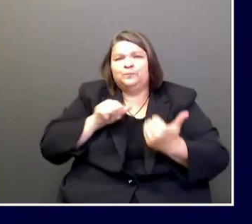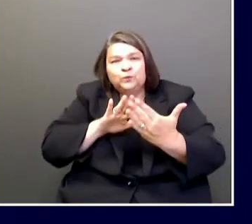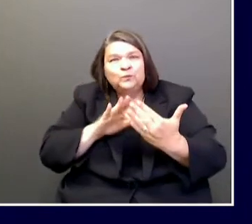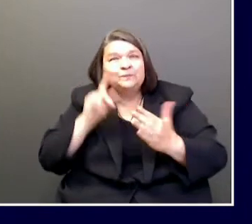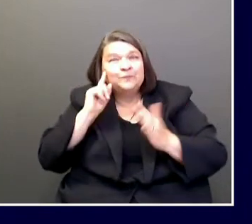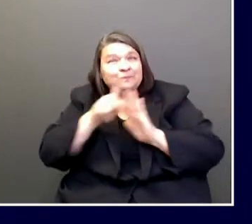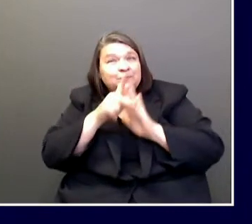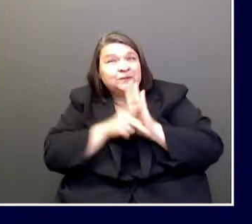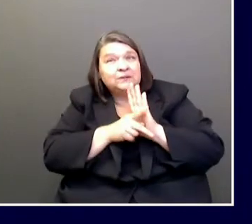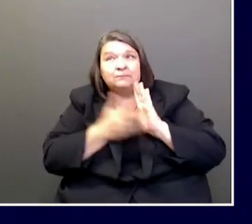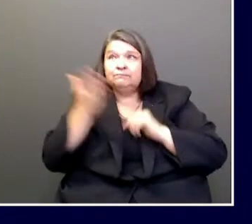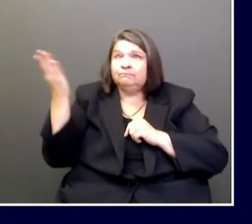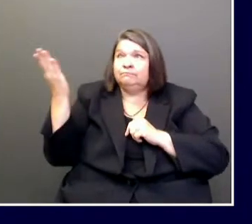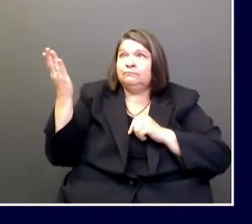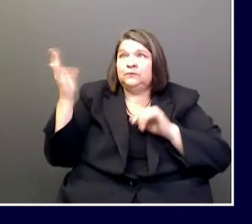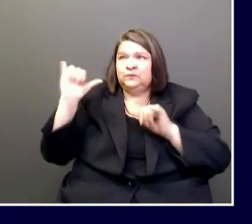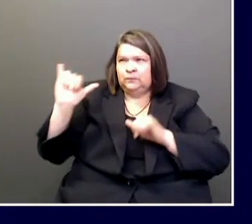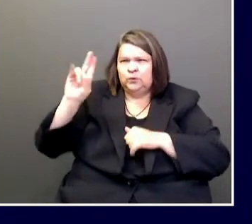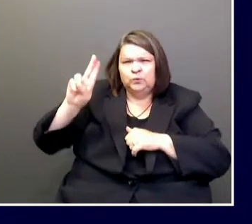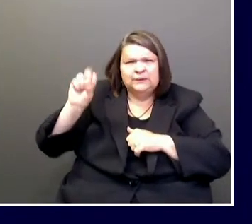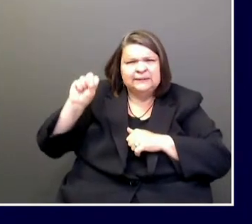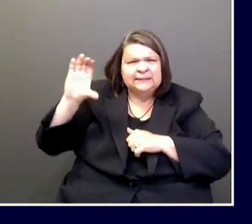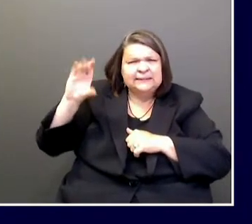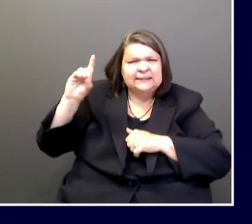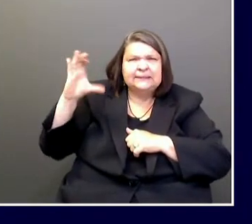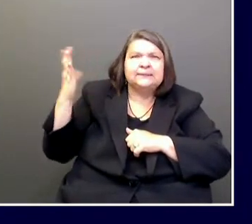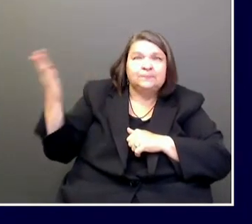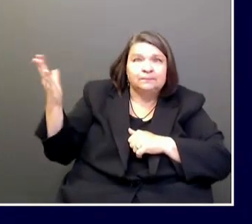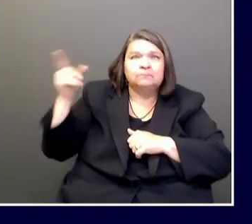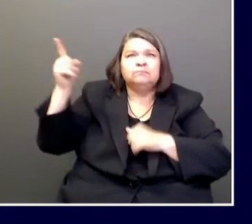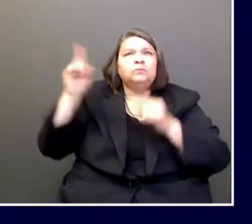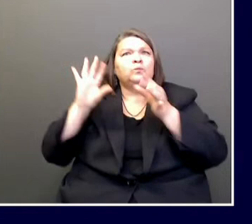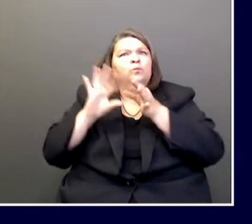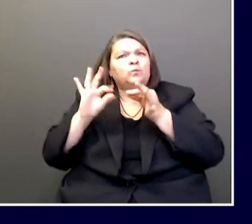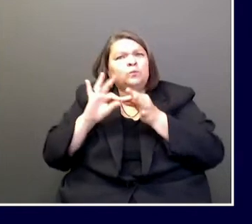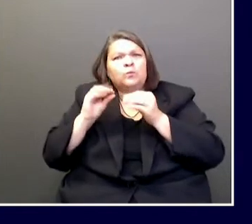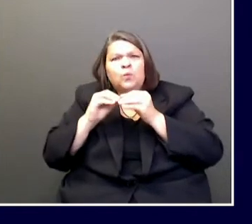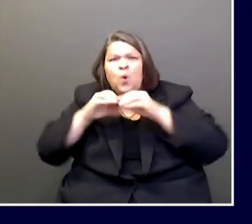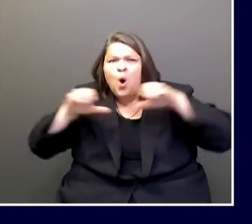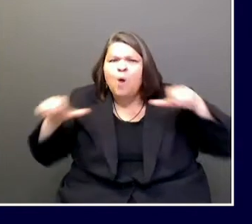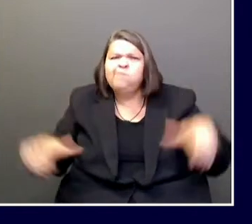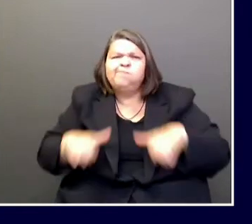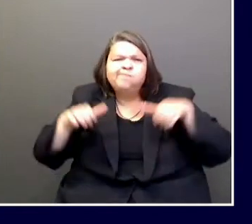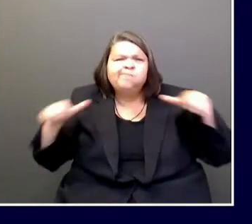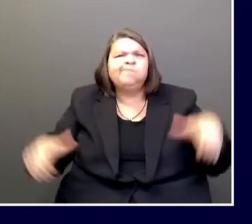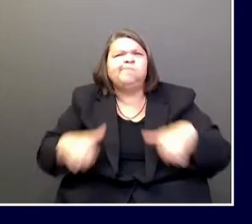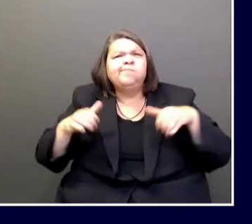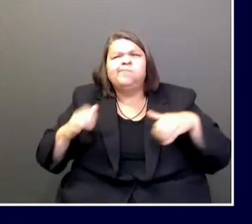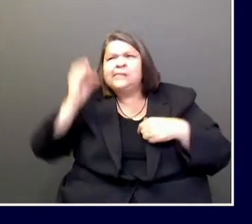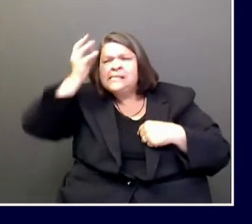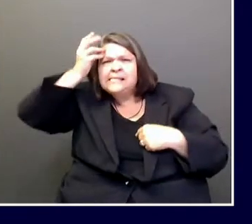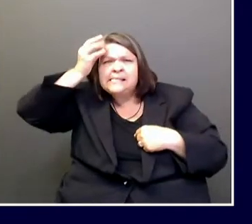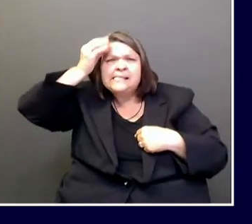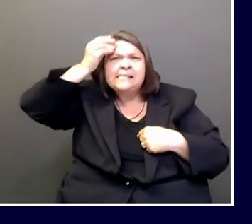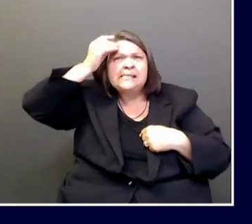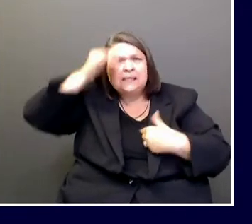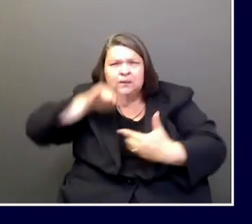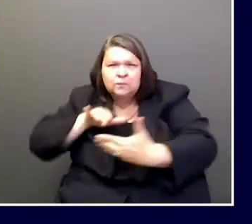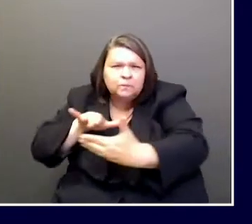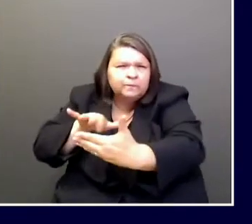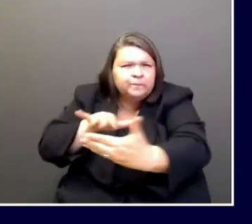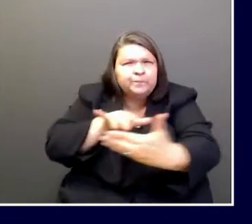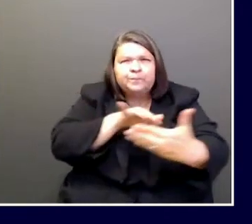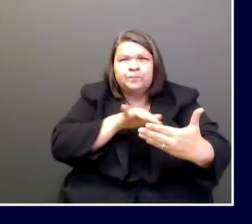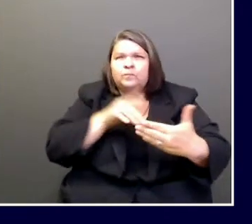CDC because they have become much more active and engaged in thinking about these things and issuing recommendations. They